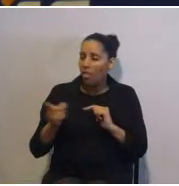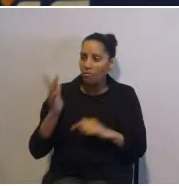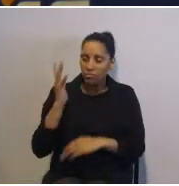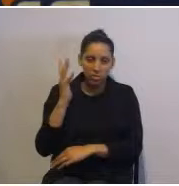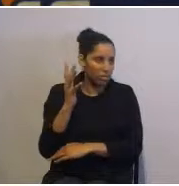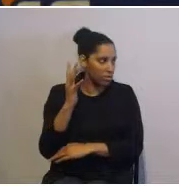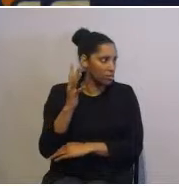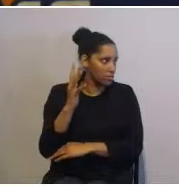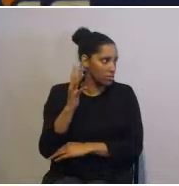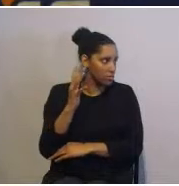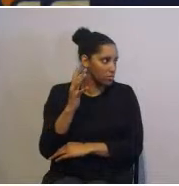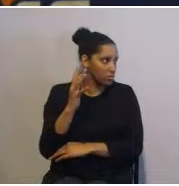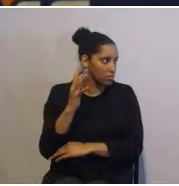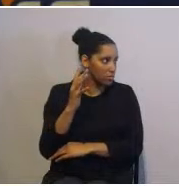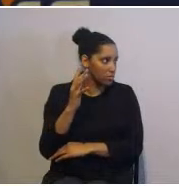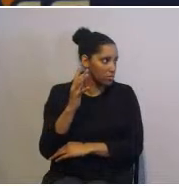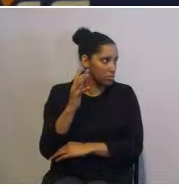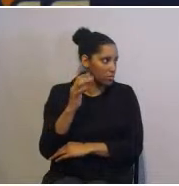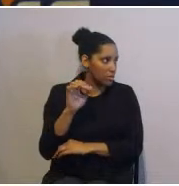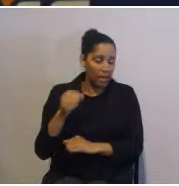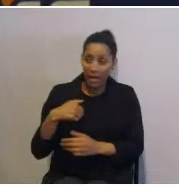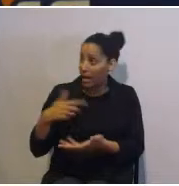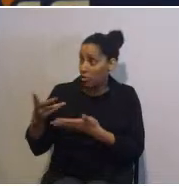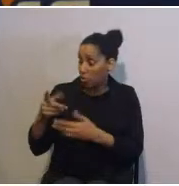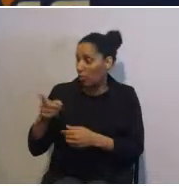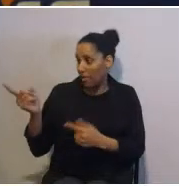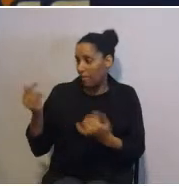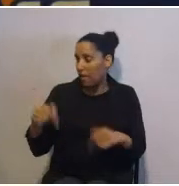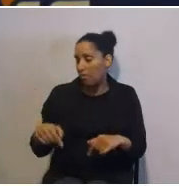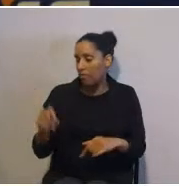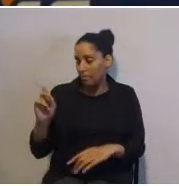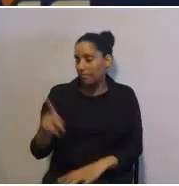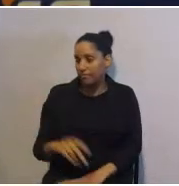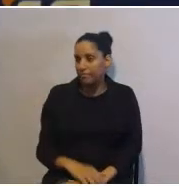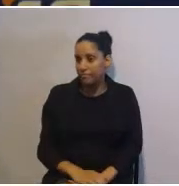Thank you, ma'am. Can I talk to them now? Yeah. All right.